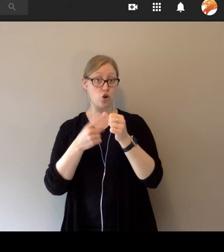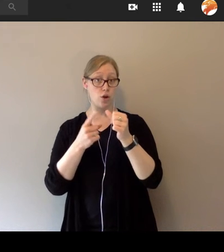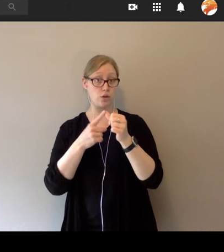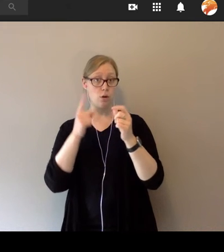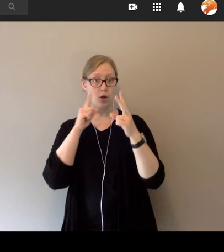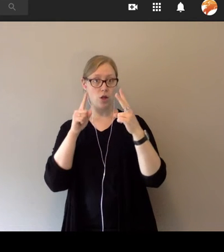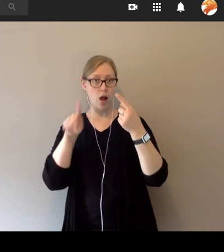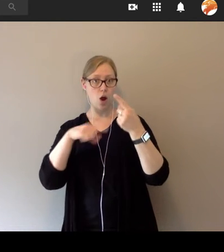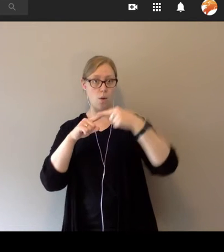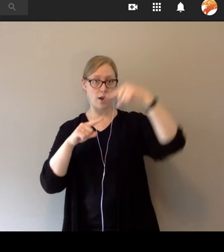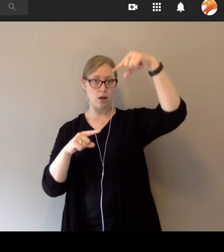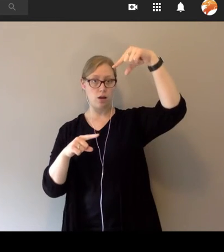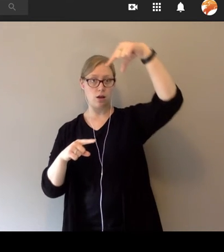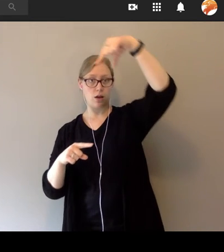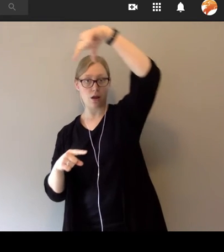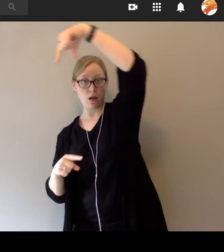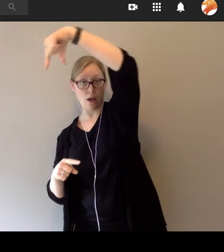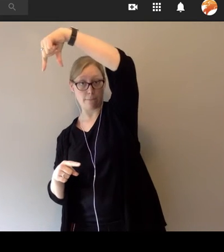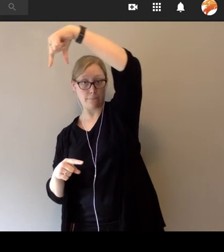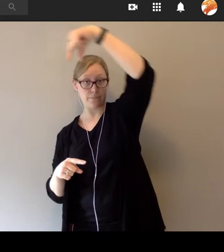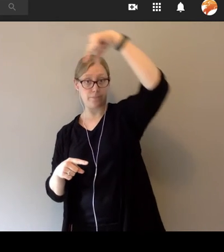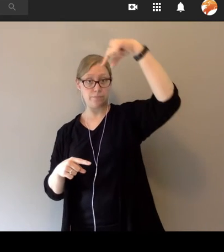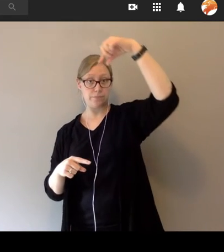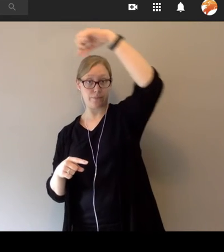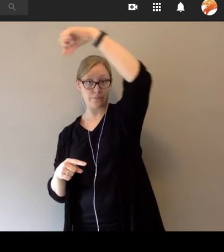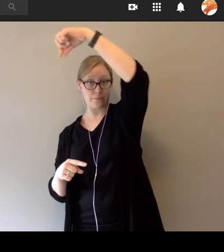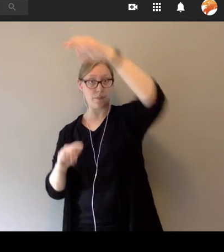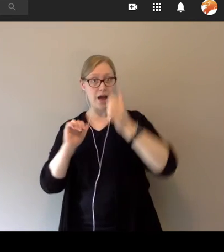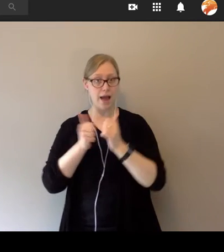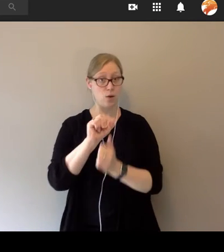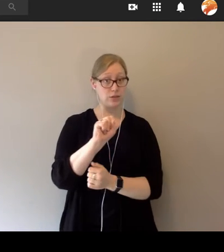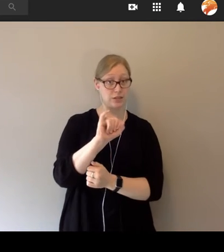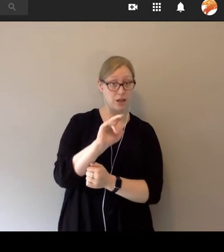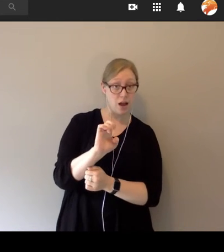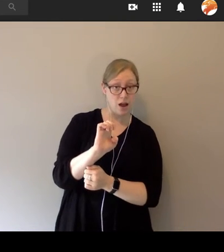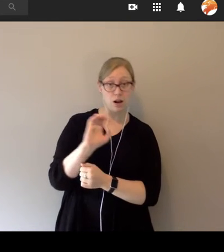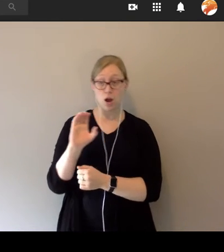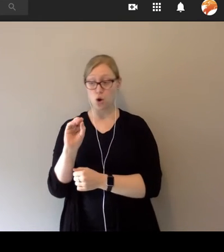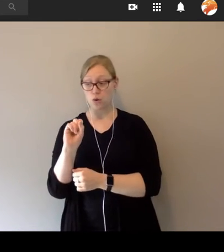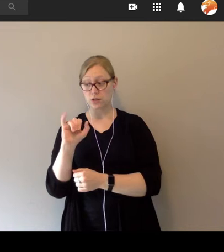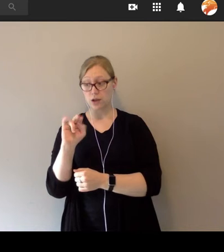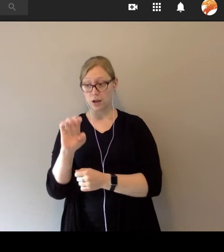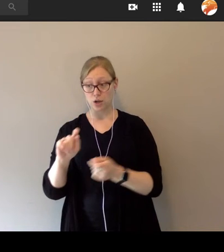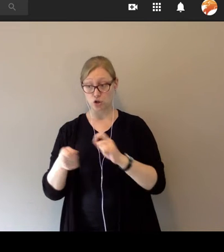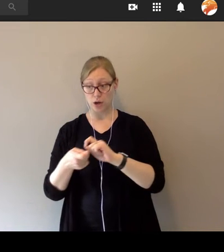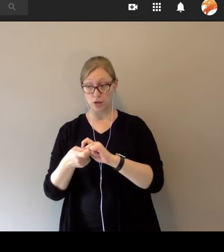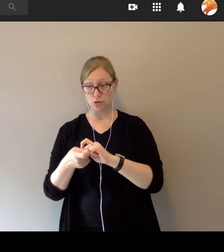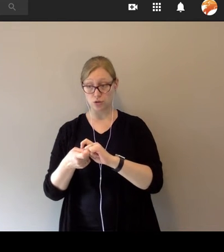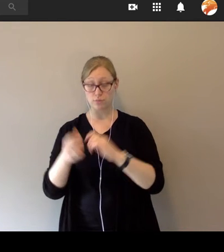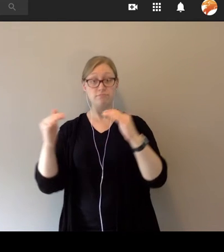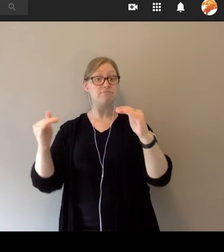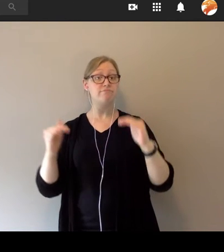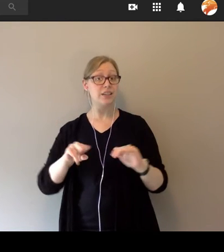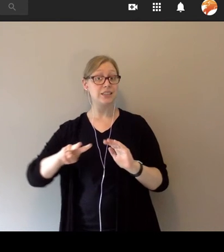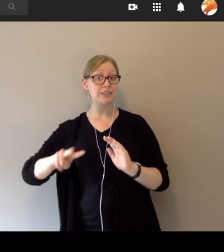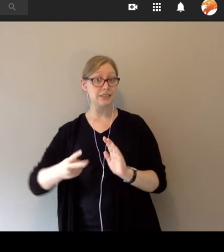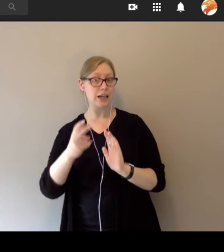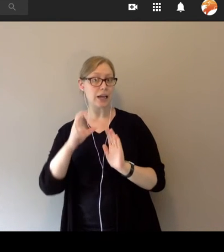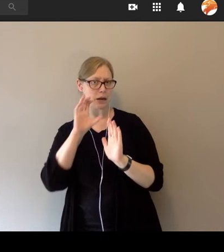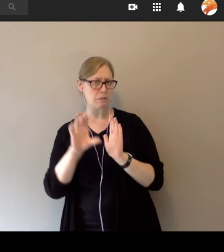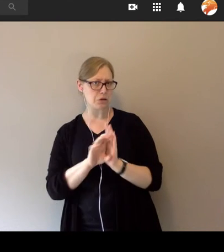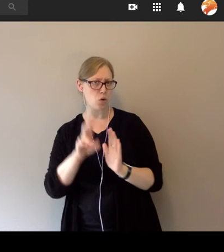happens? How does the sine and cosine change? The other picture we're going to look at as B moves to the right. So we'll just ignore the second